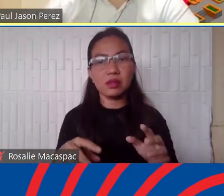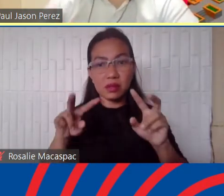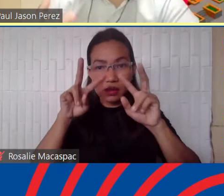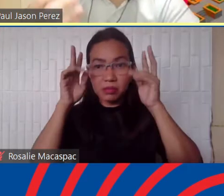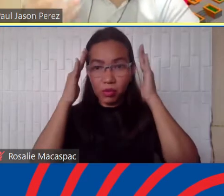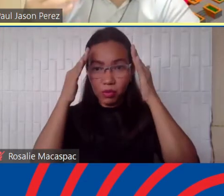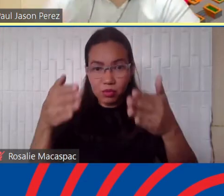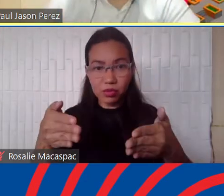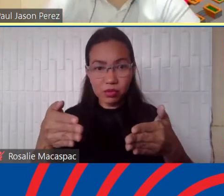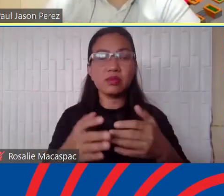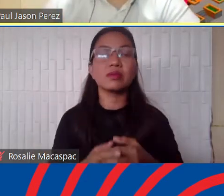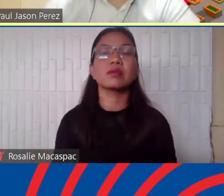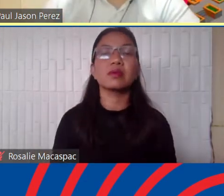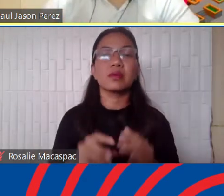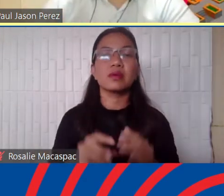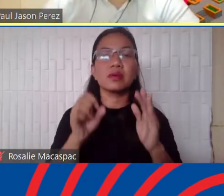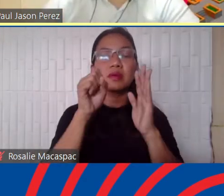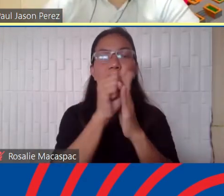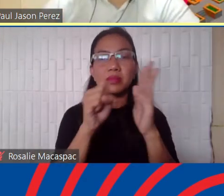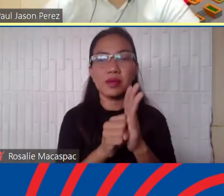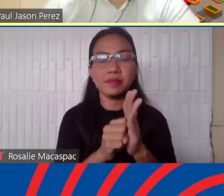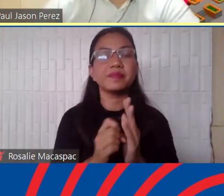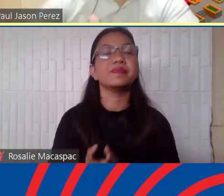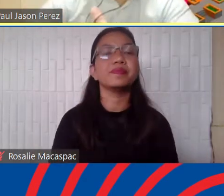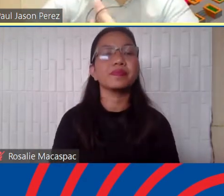this is very important.